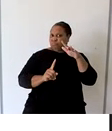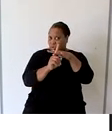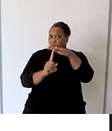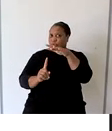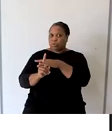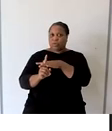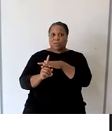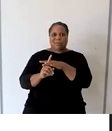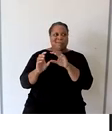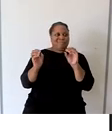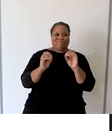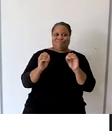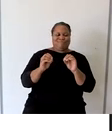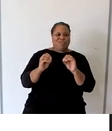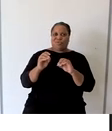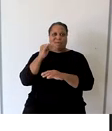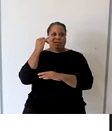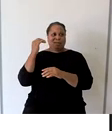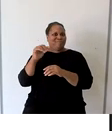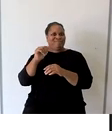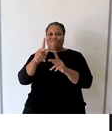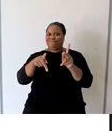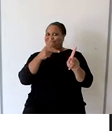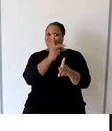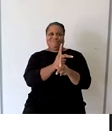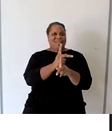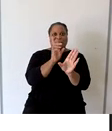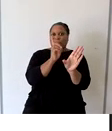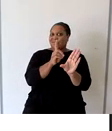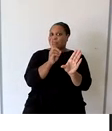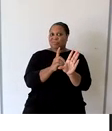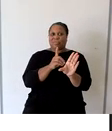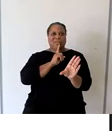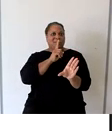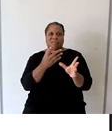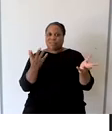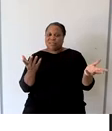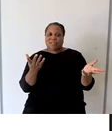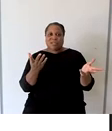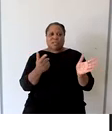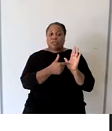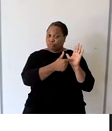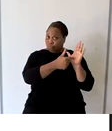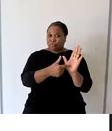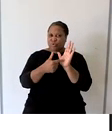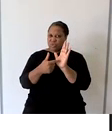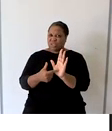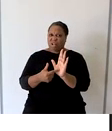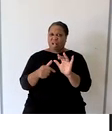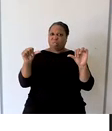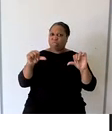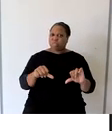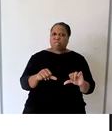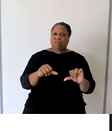other form of disability exists. So that definitely plays quite well into, you know, showing how poorly the